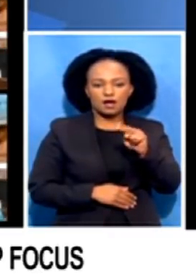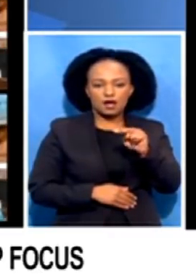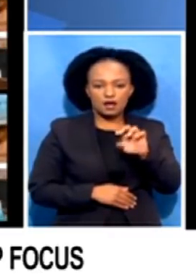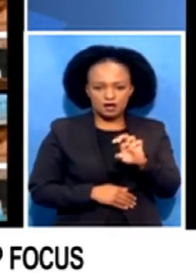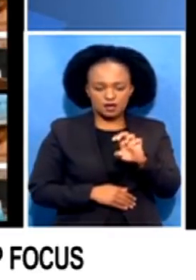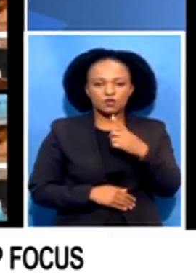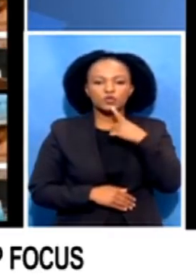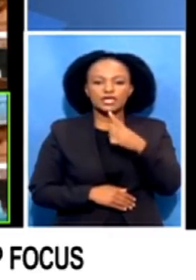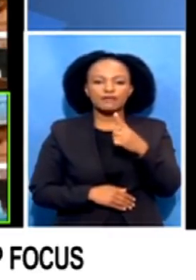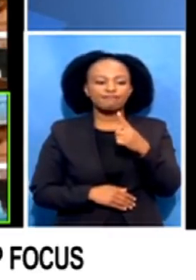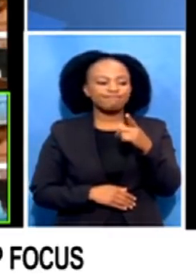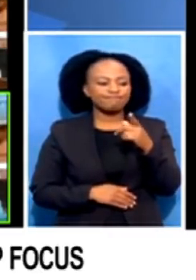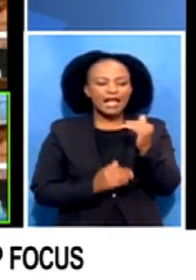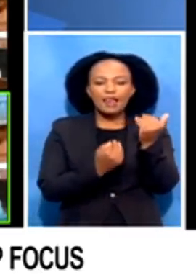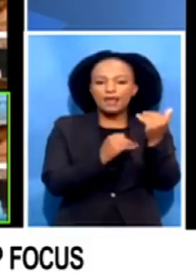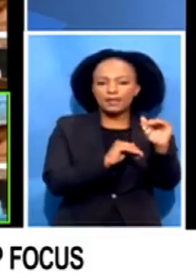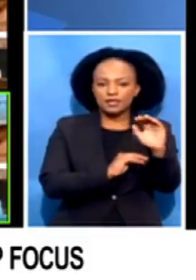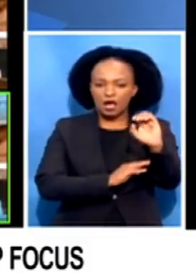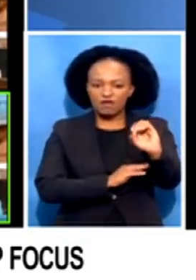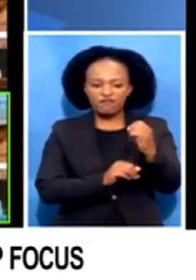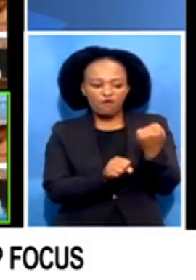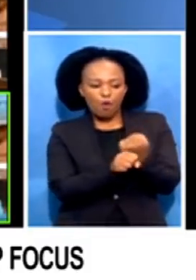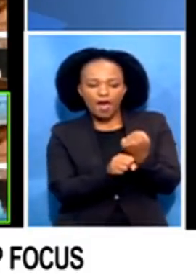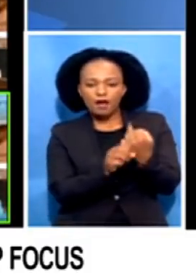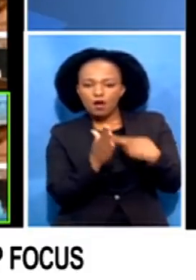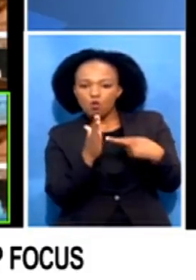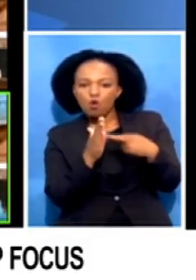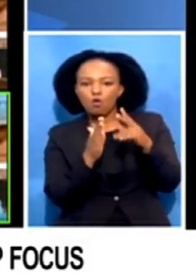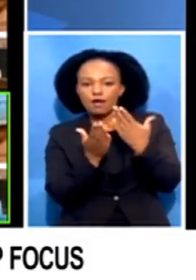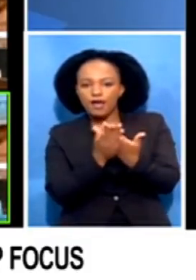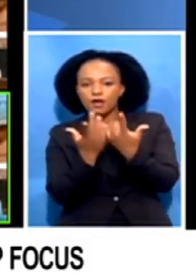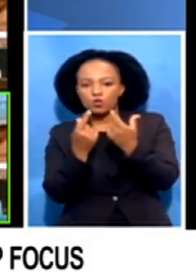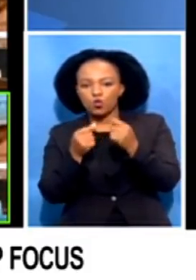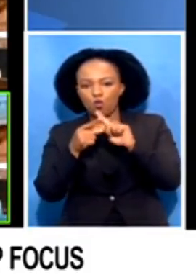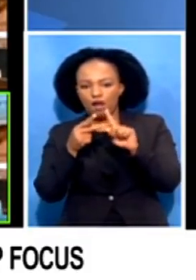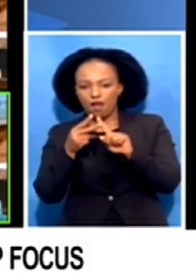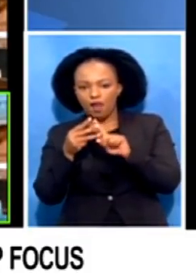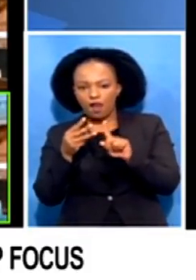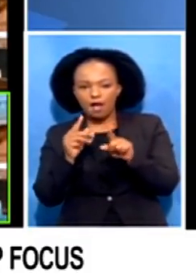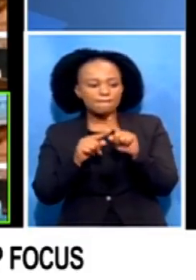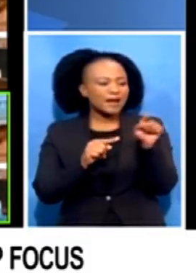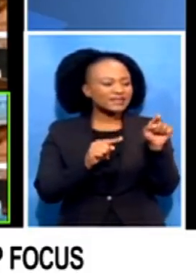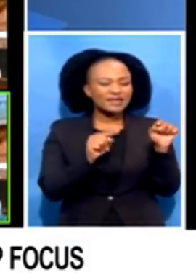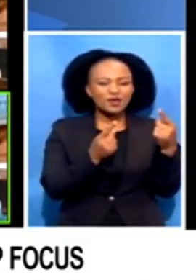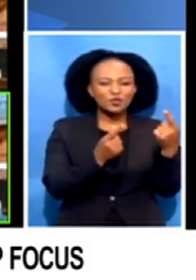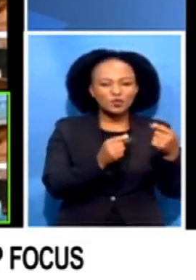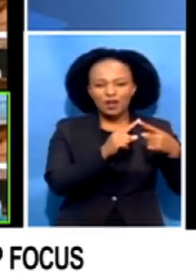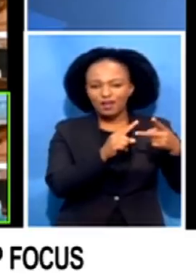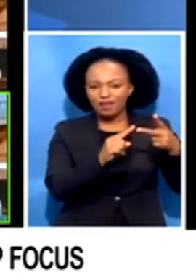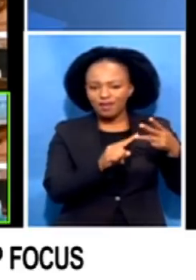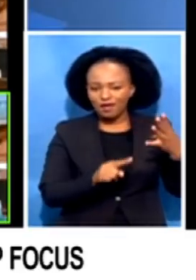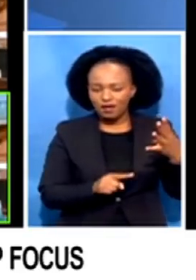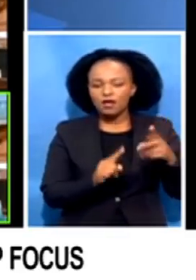and in particular, deal with the legal question relating to the public protector's area of